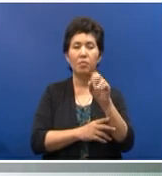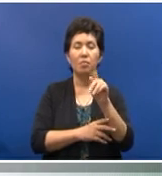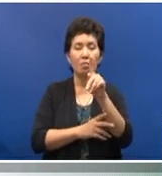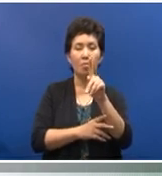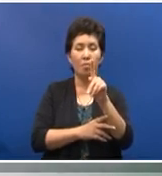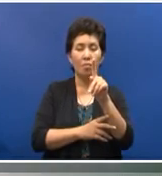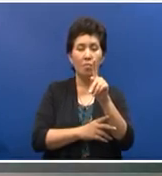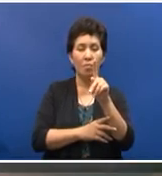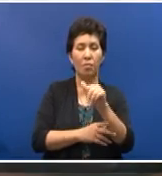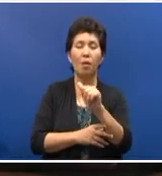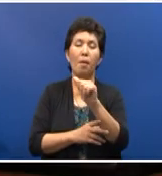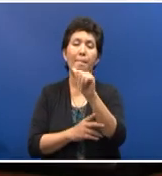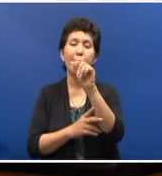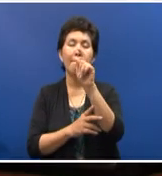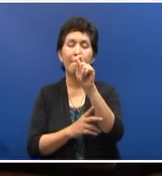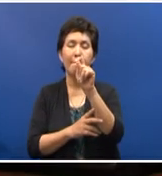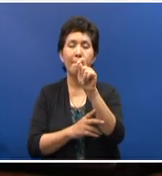polarization.